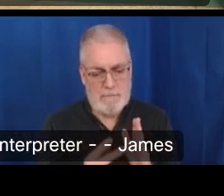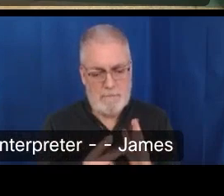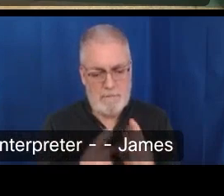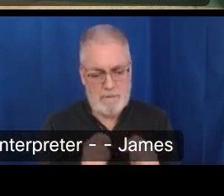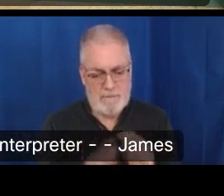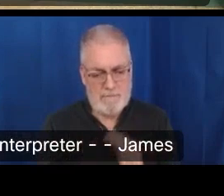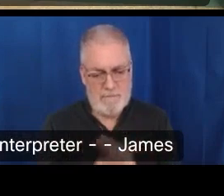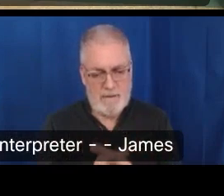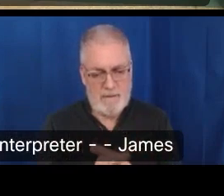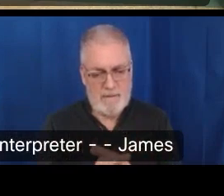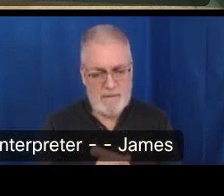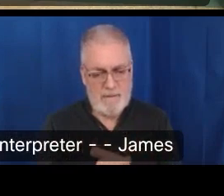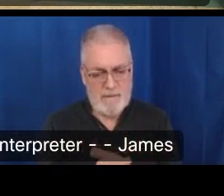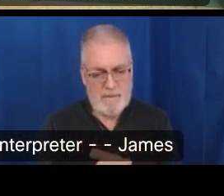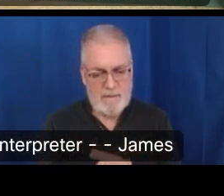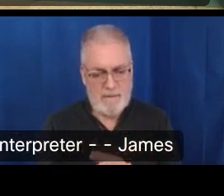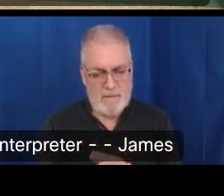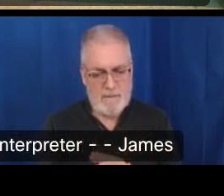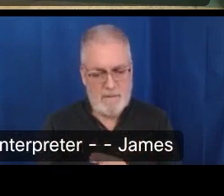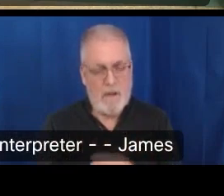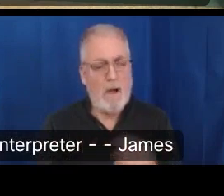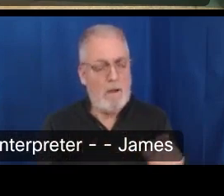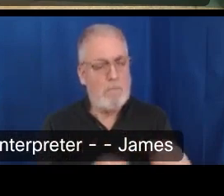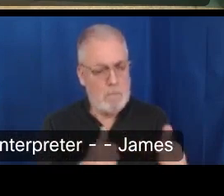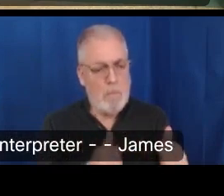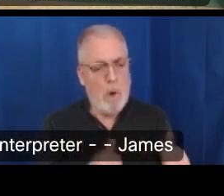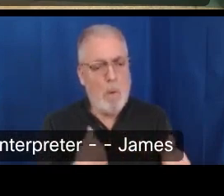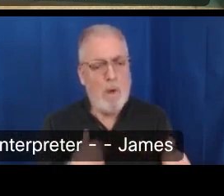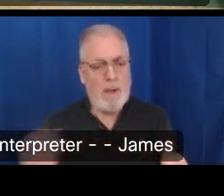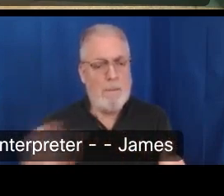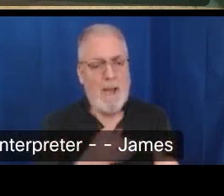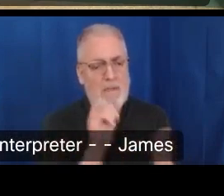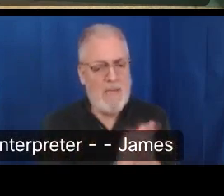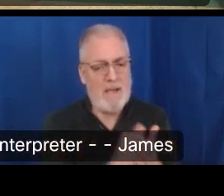Okay, well, we can come back to that if we want at the end of the meeting.